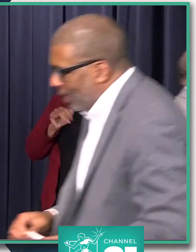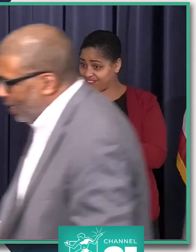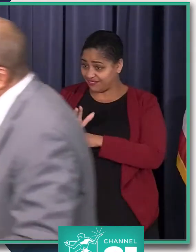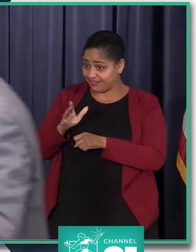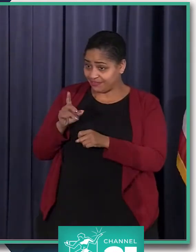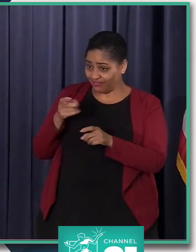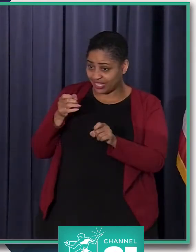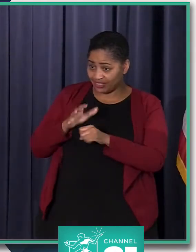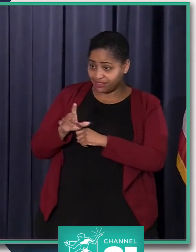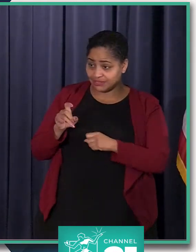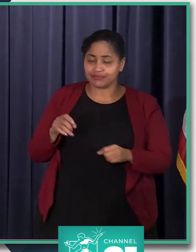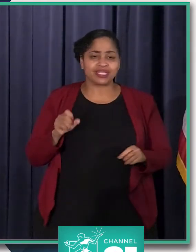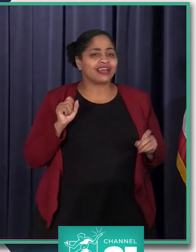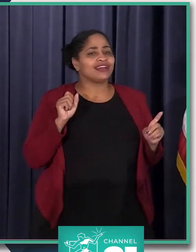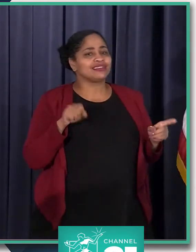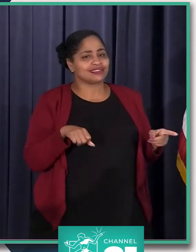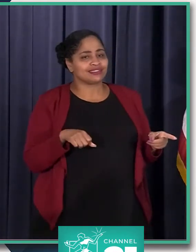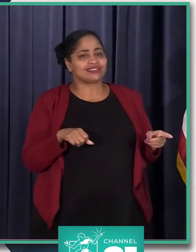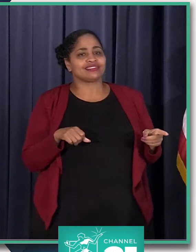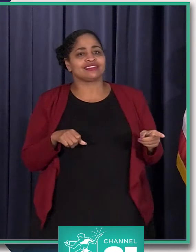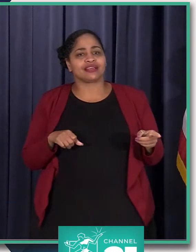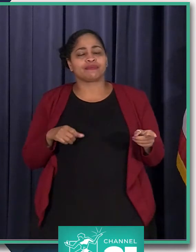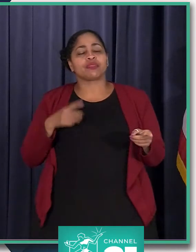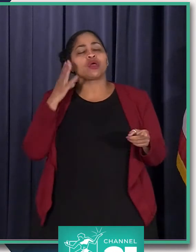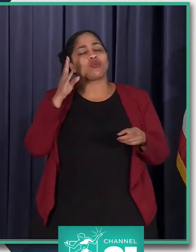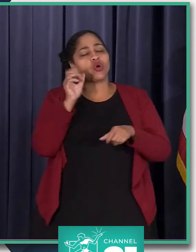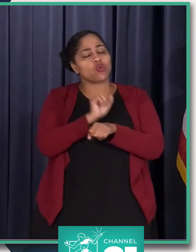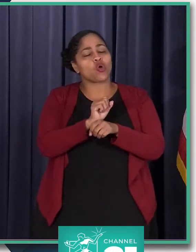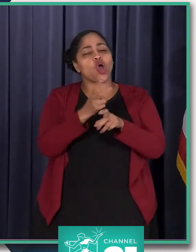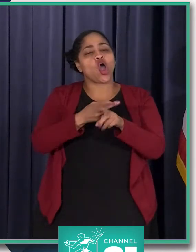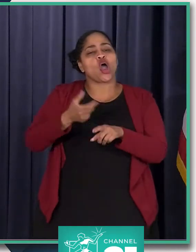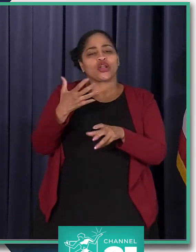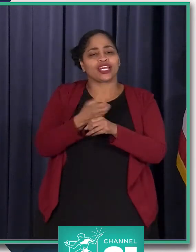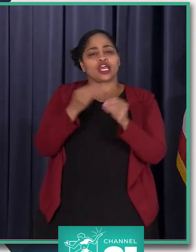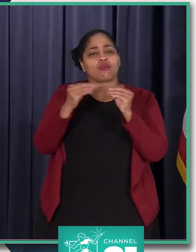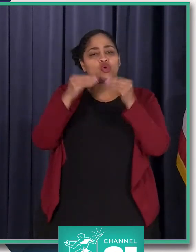Yeah. So we're going to have to work harder to get more stores into that